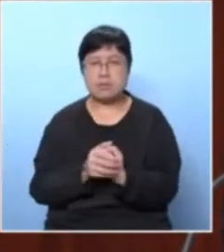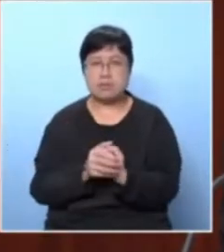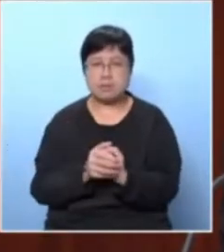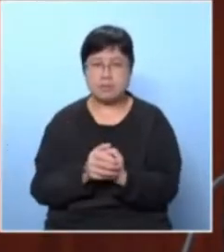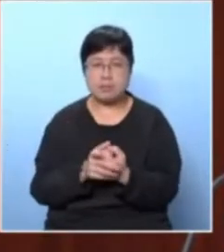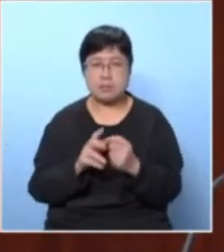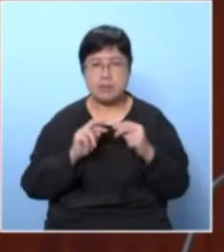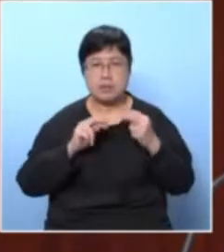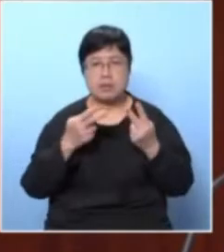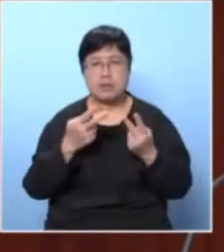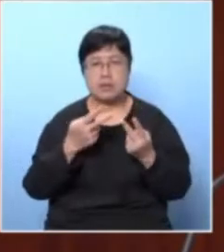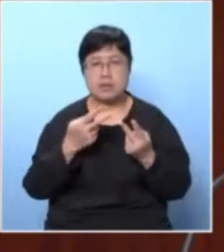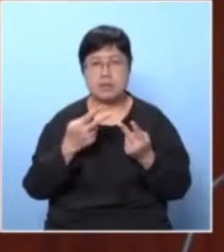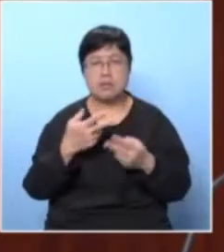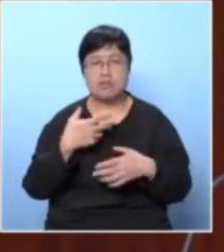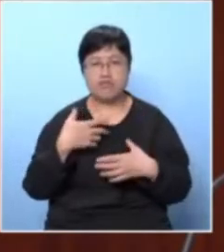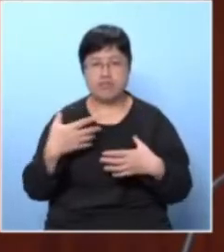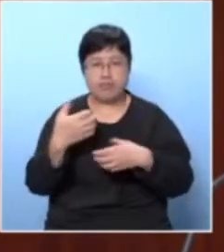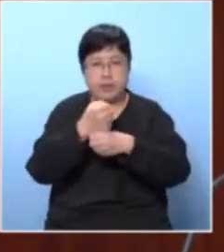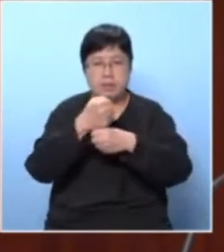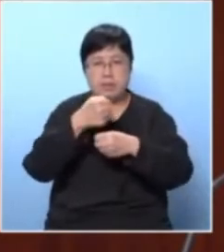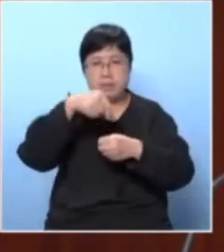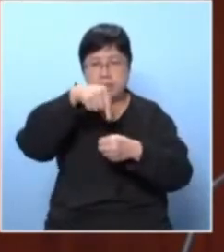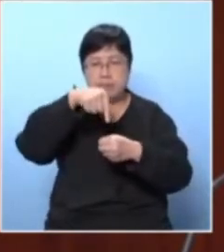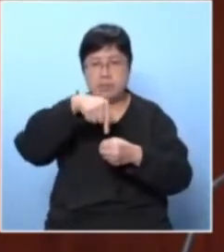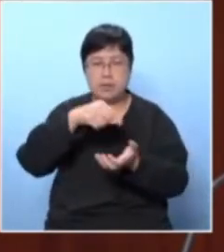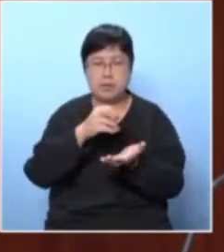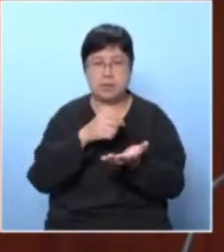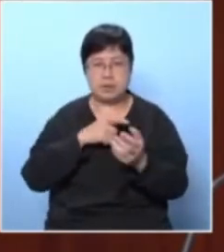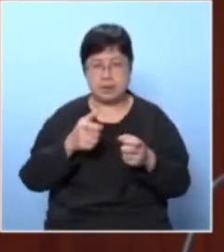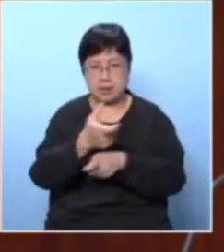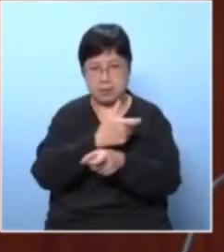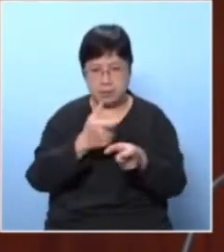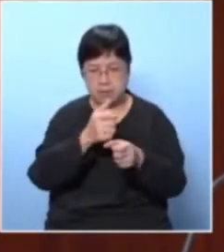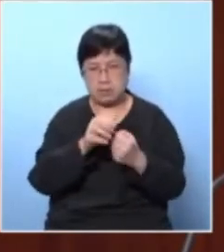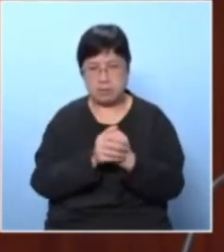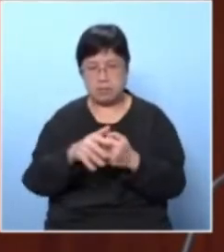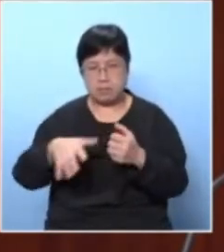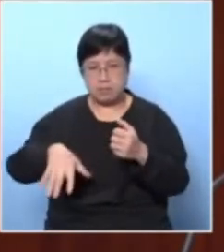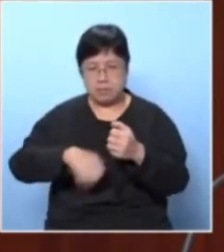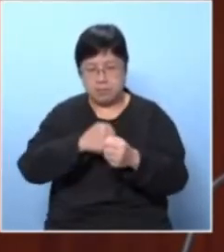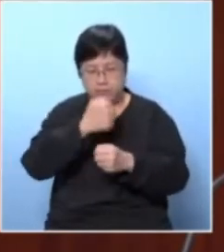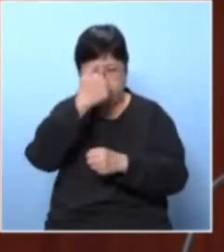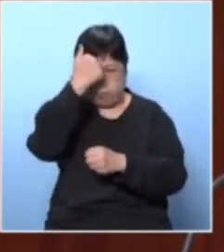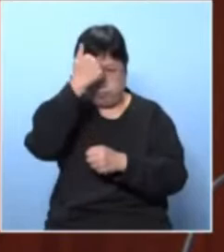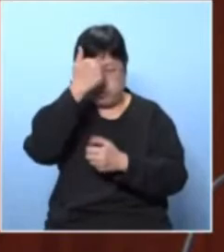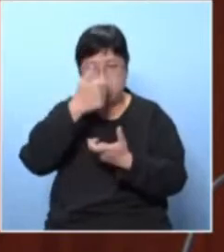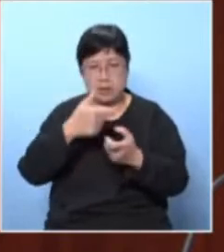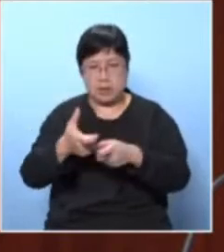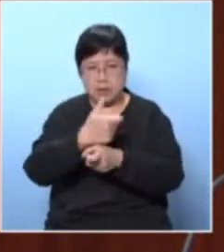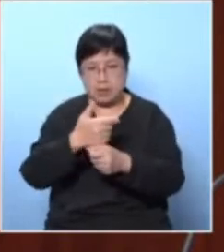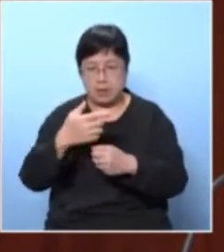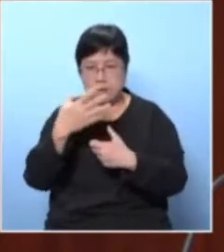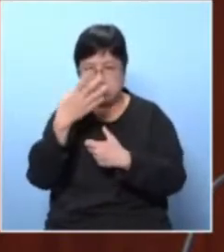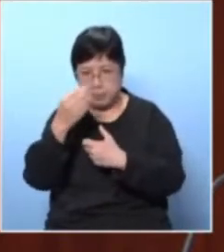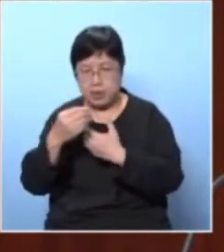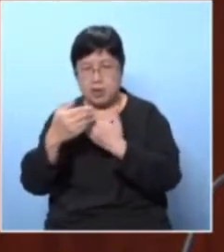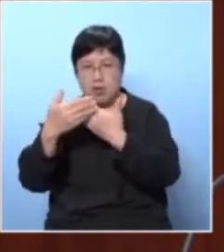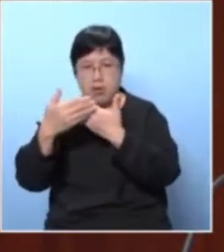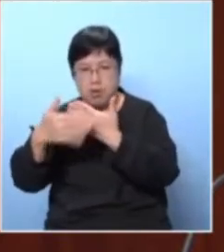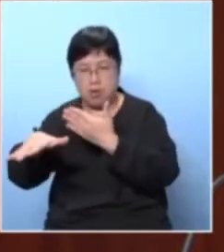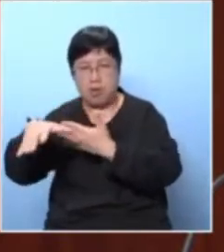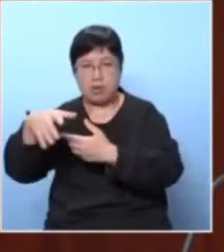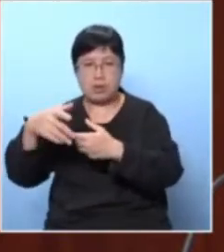Hong Kong's development as the 8 centers, including key enterprises and leading representatives in advanced technology, innovation,